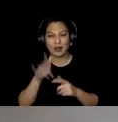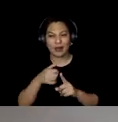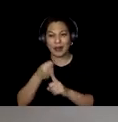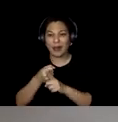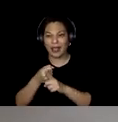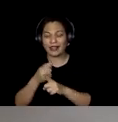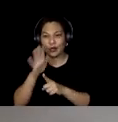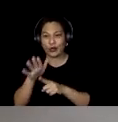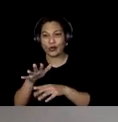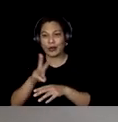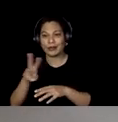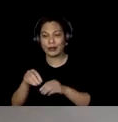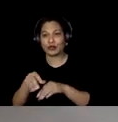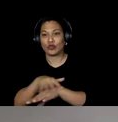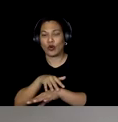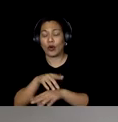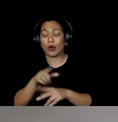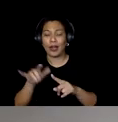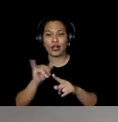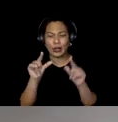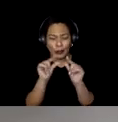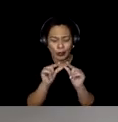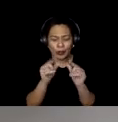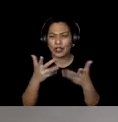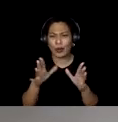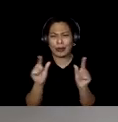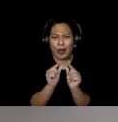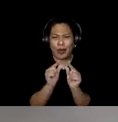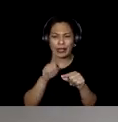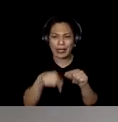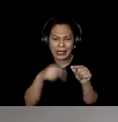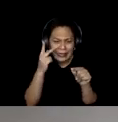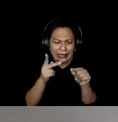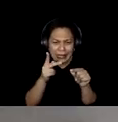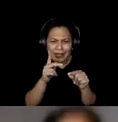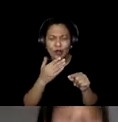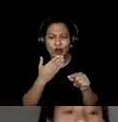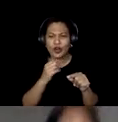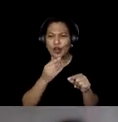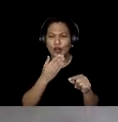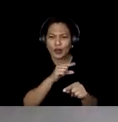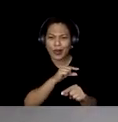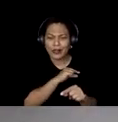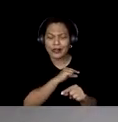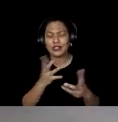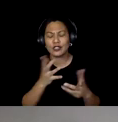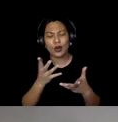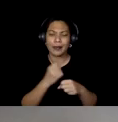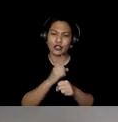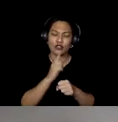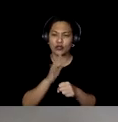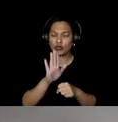so small that the quality suffers. So before you upload that, just make sure that they're